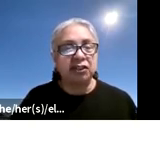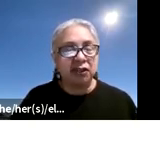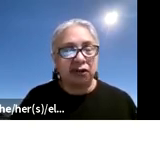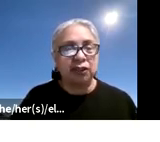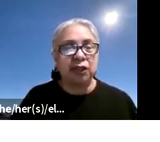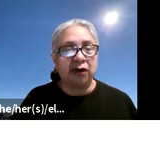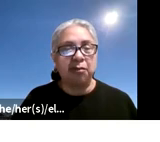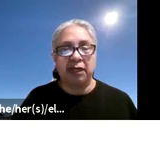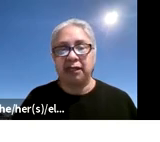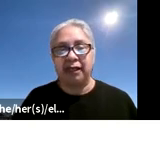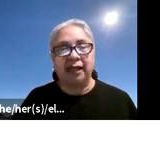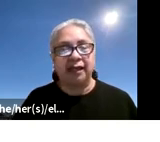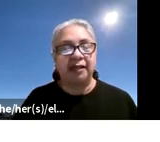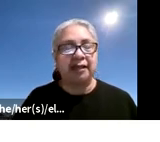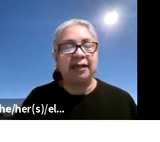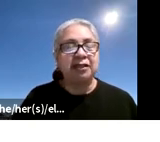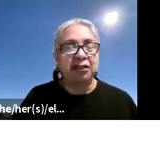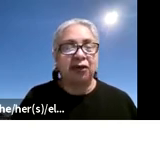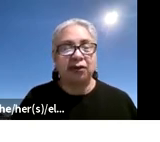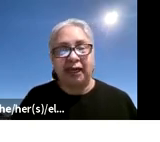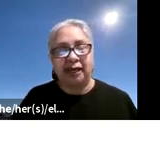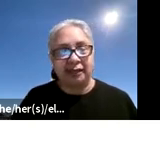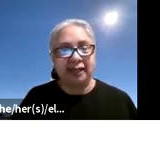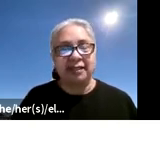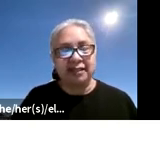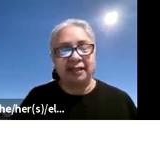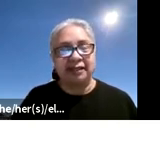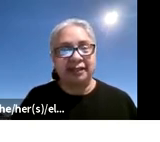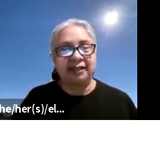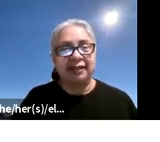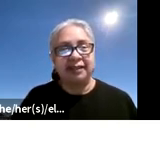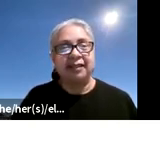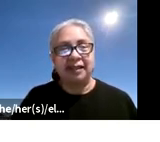He's just so charming. And so, yeah, it's,